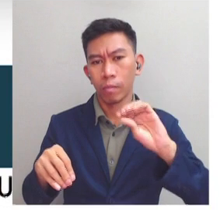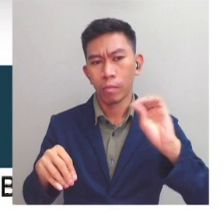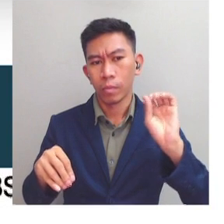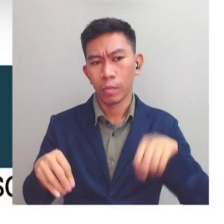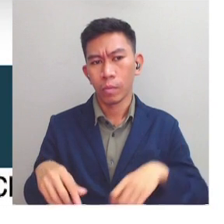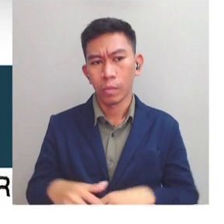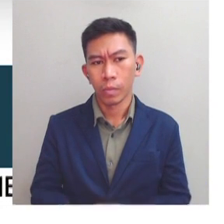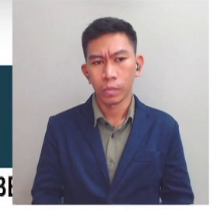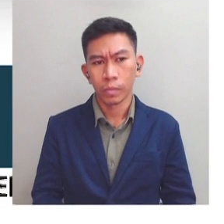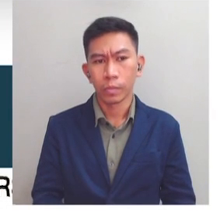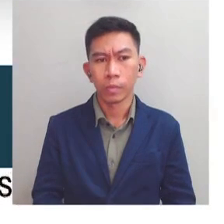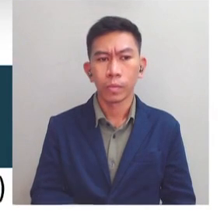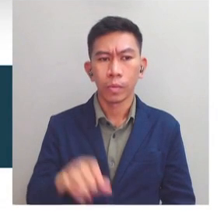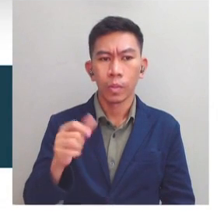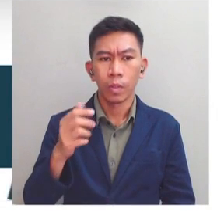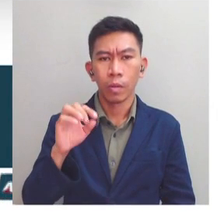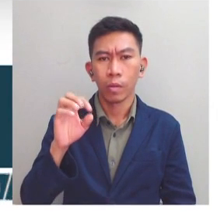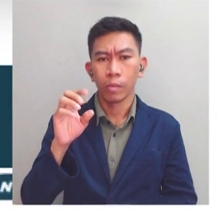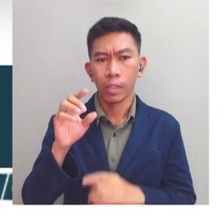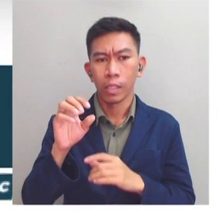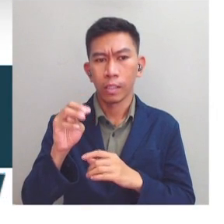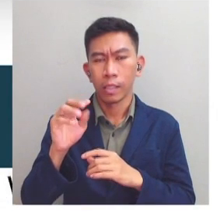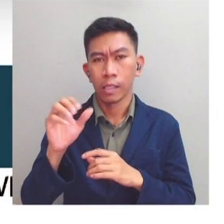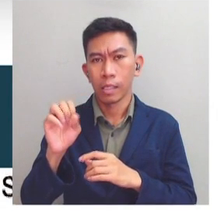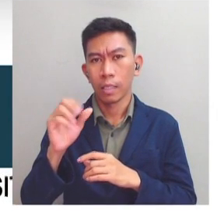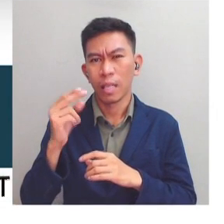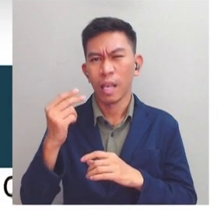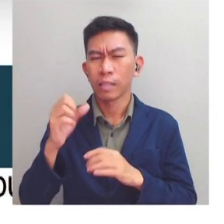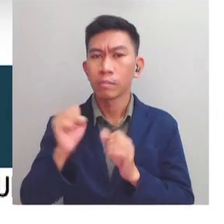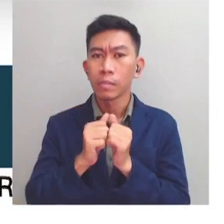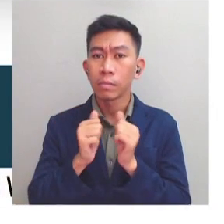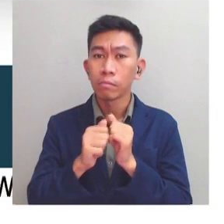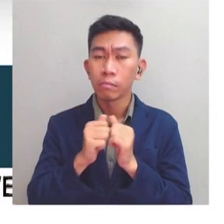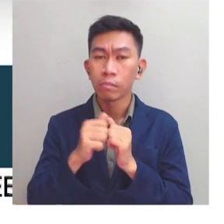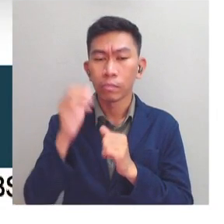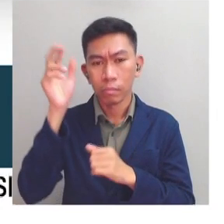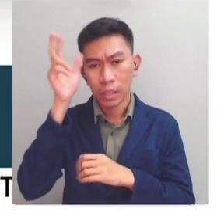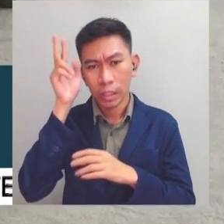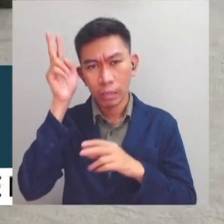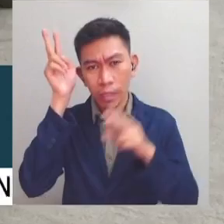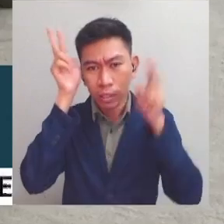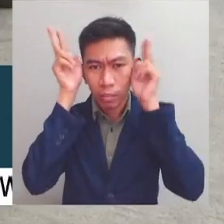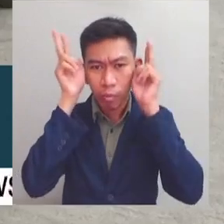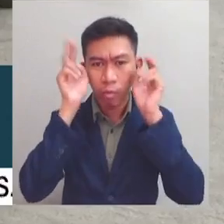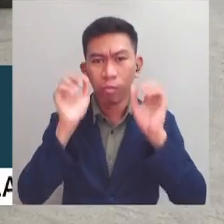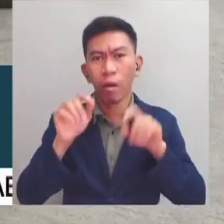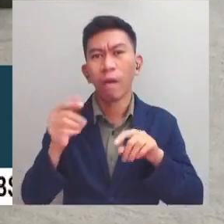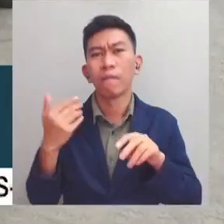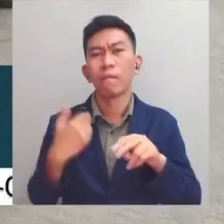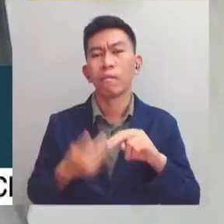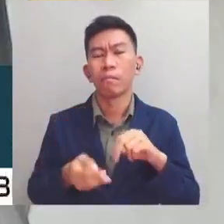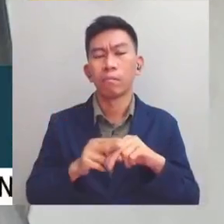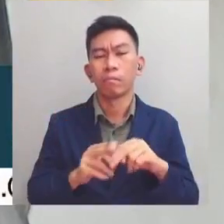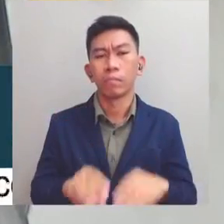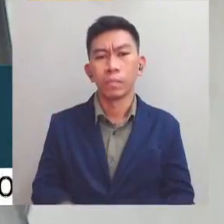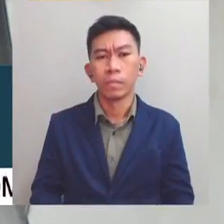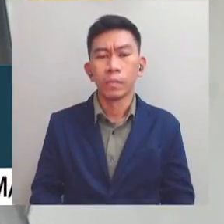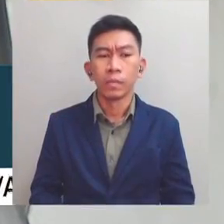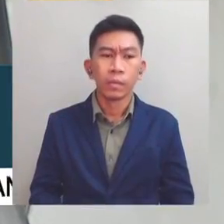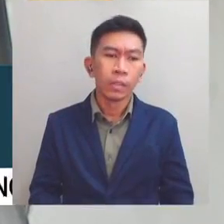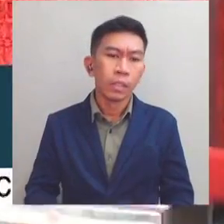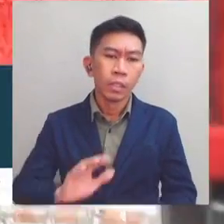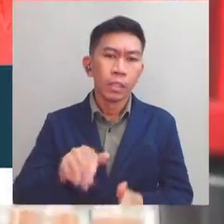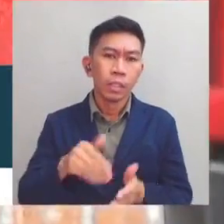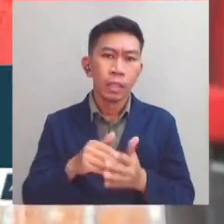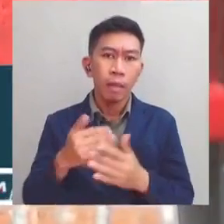and fish prices that are partially offset by lower electricity rates. The Philippine Central Bank has been on pause after pulling